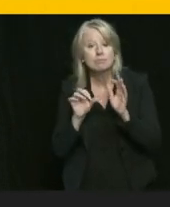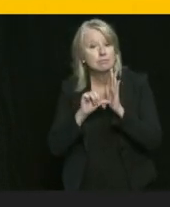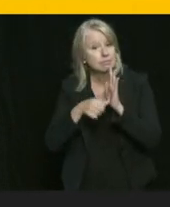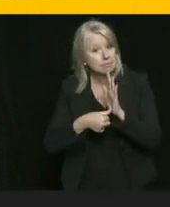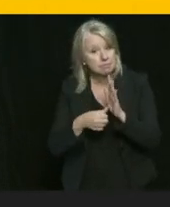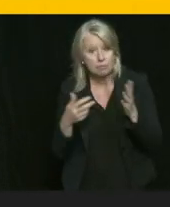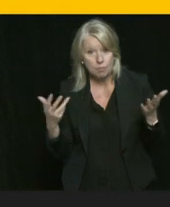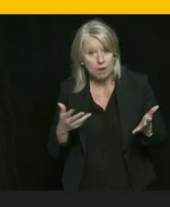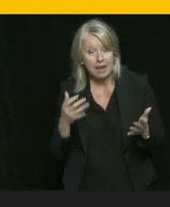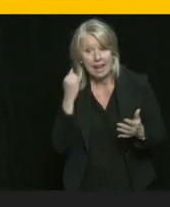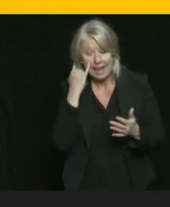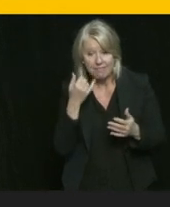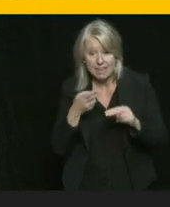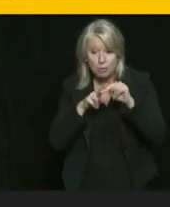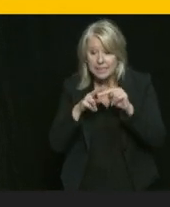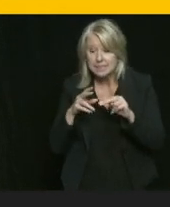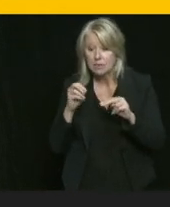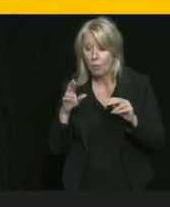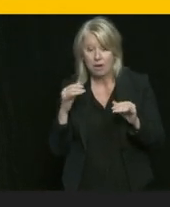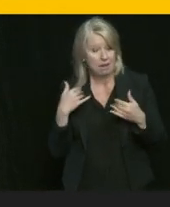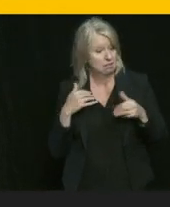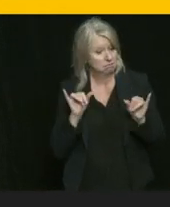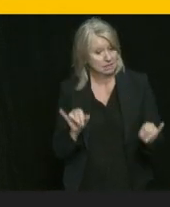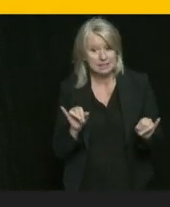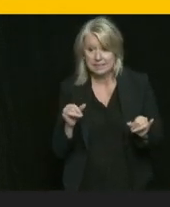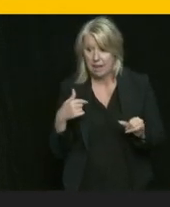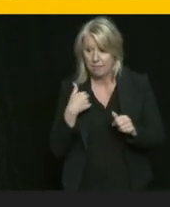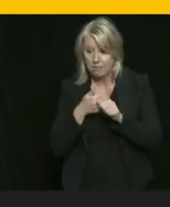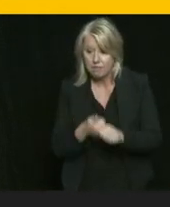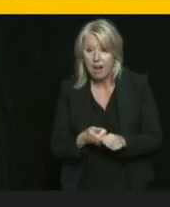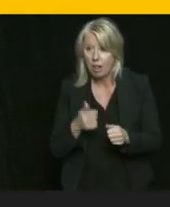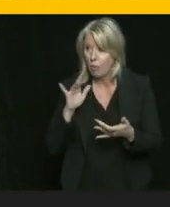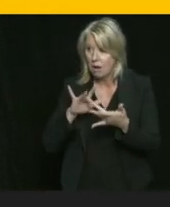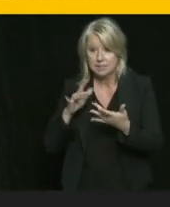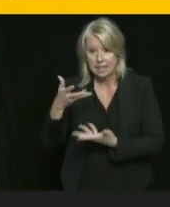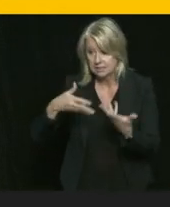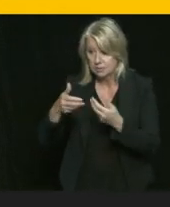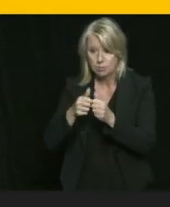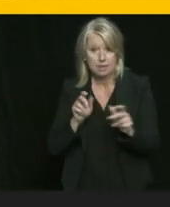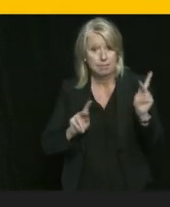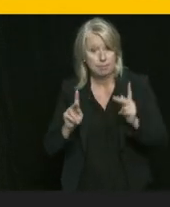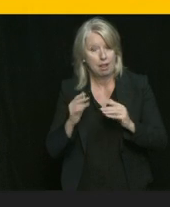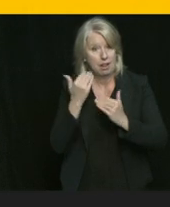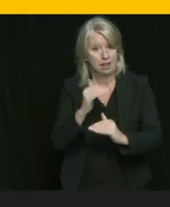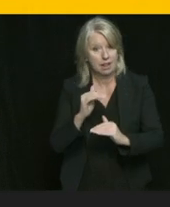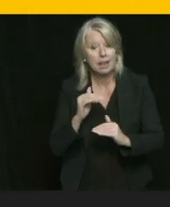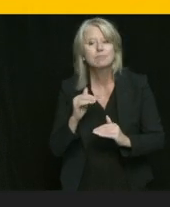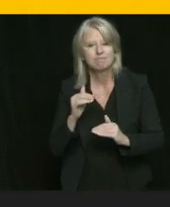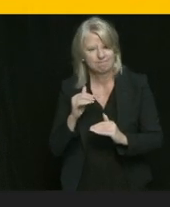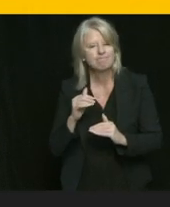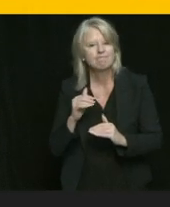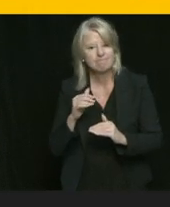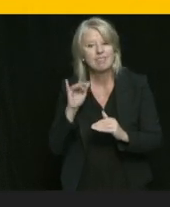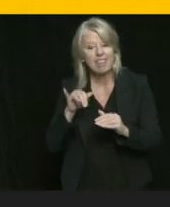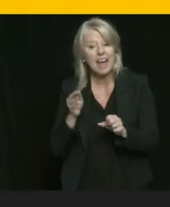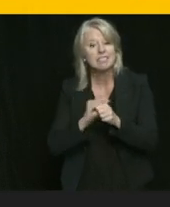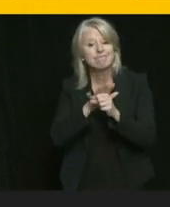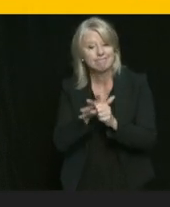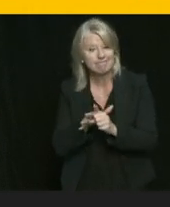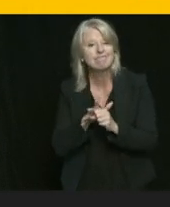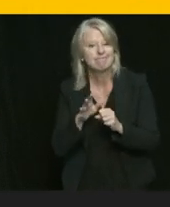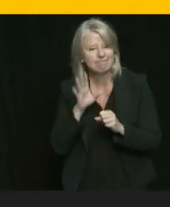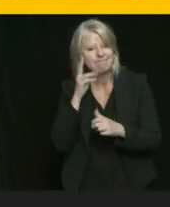if we increase or even if we maintain our current rate of contact with others, the epidemic in Canada is forecast